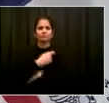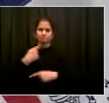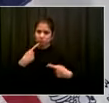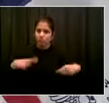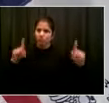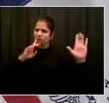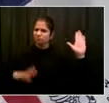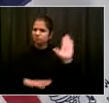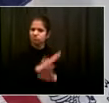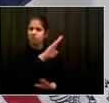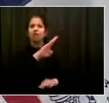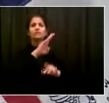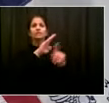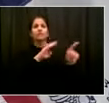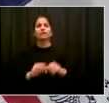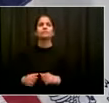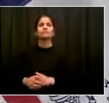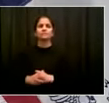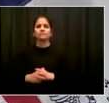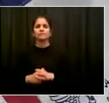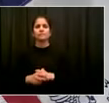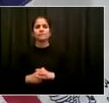is James Ford from PIX 11.